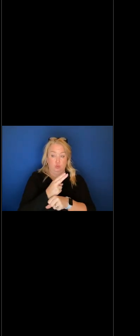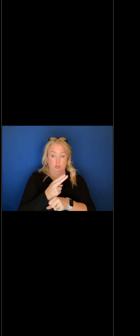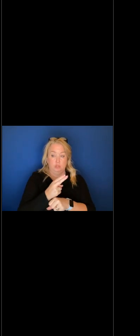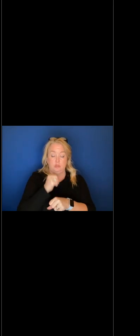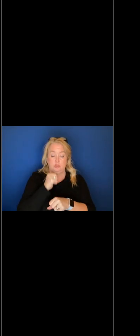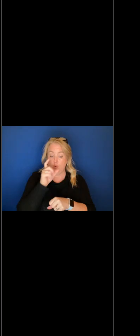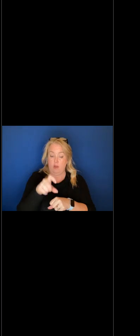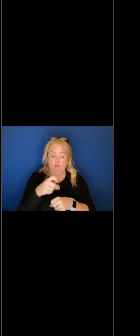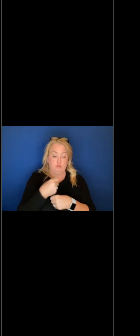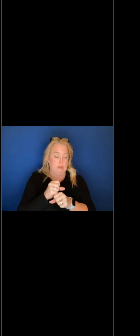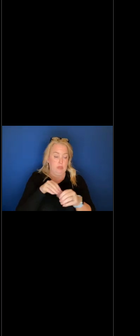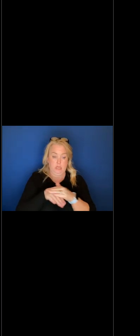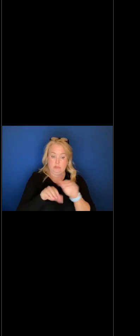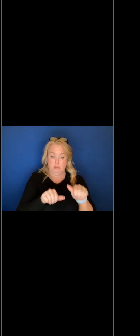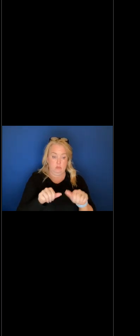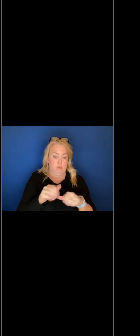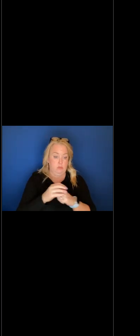be made accessible.